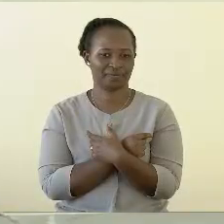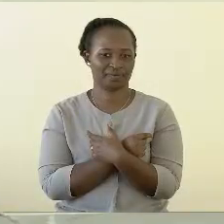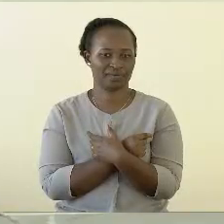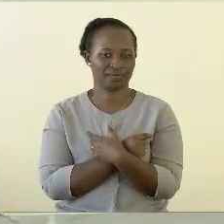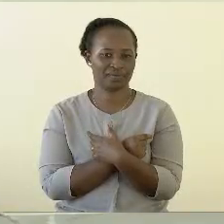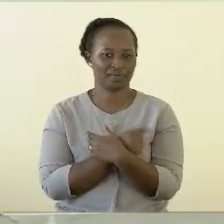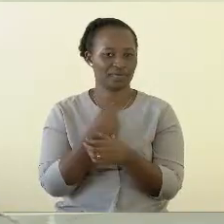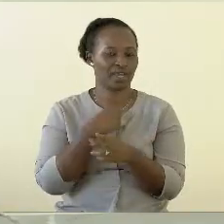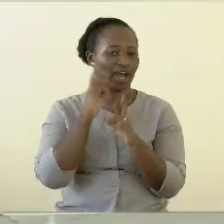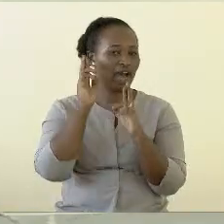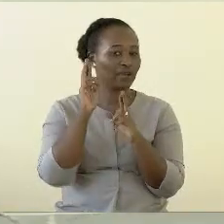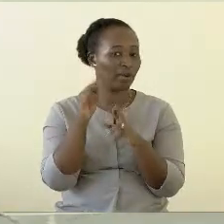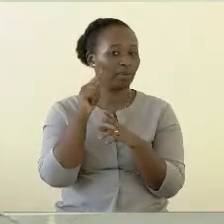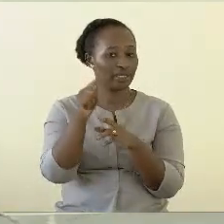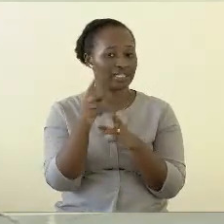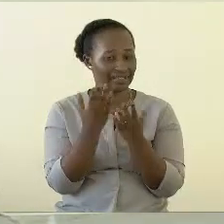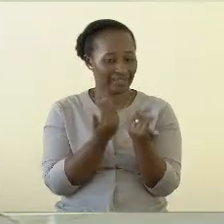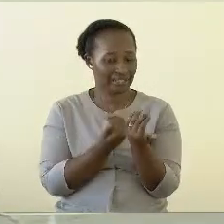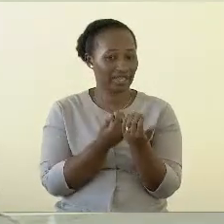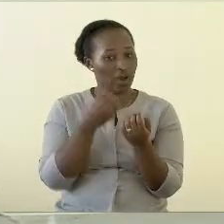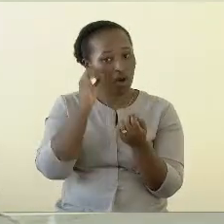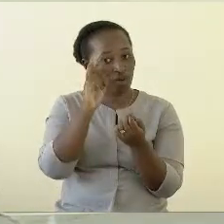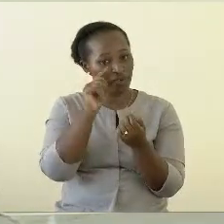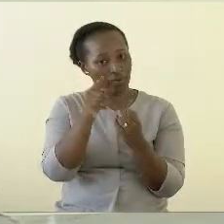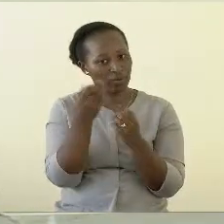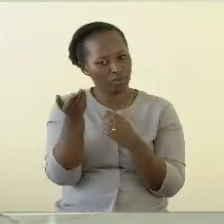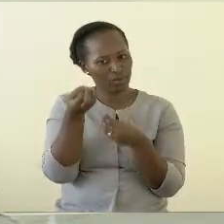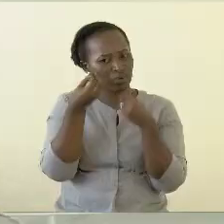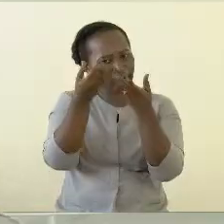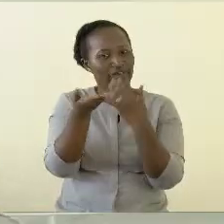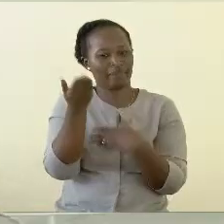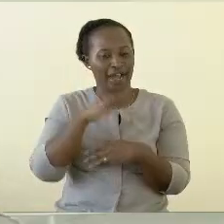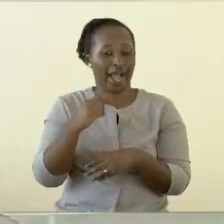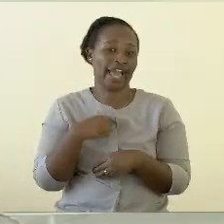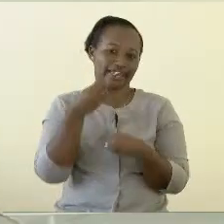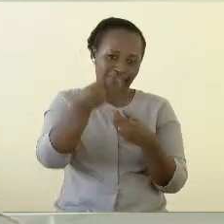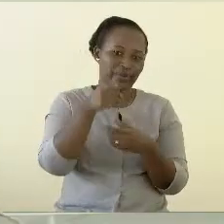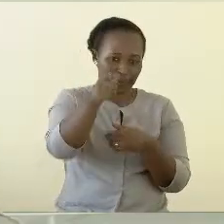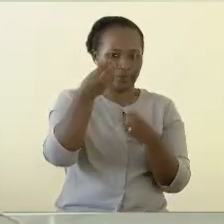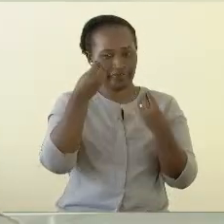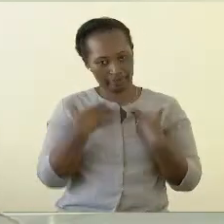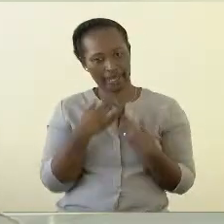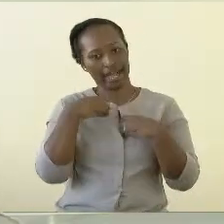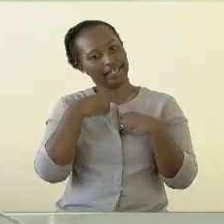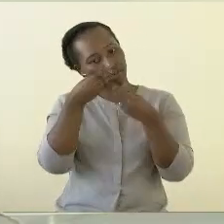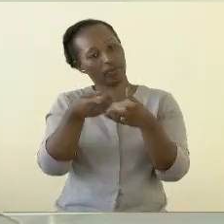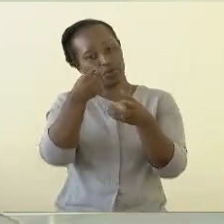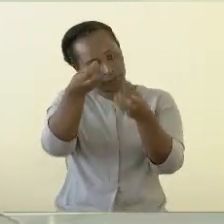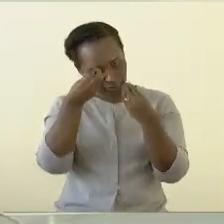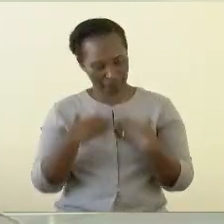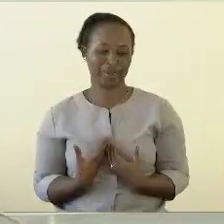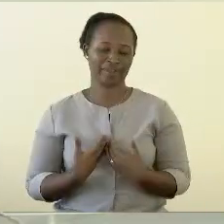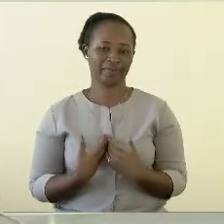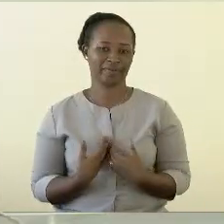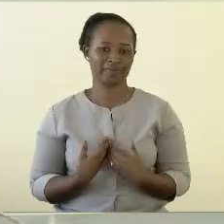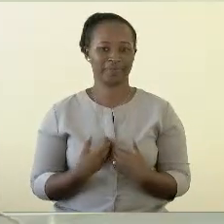a lot is expected of you to give back. So it's a give me, give you, give me, give you. If I